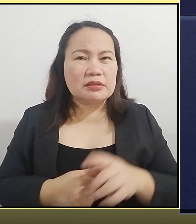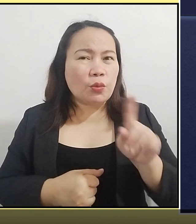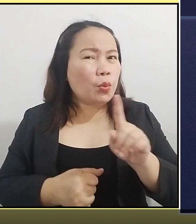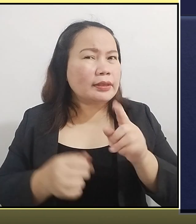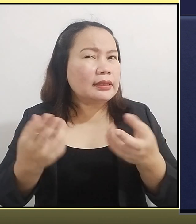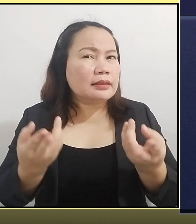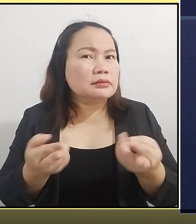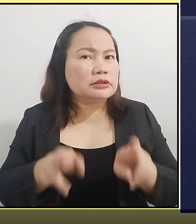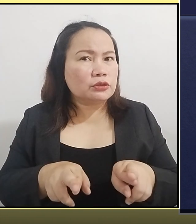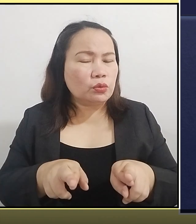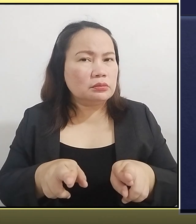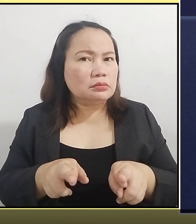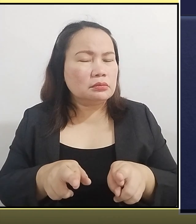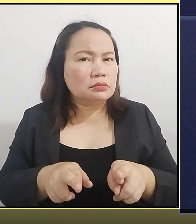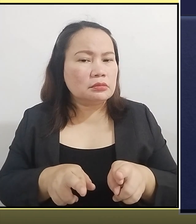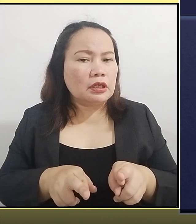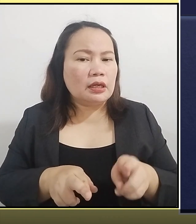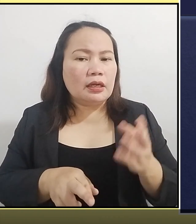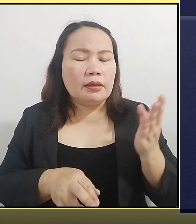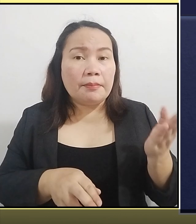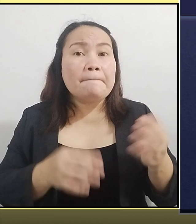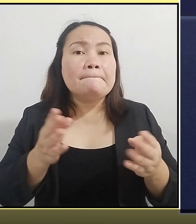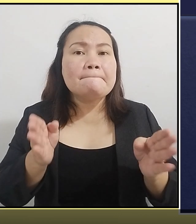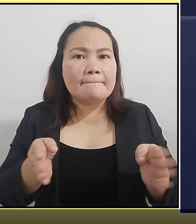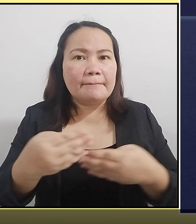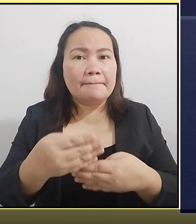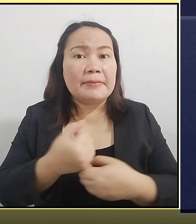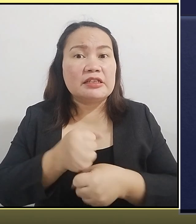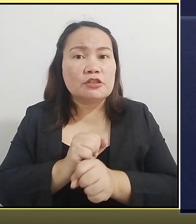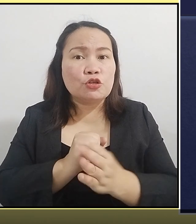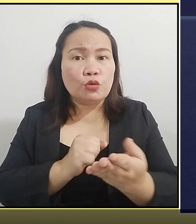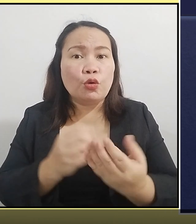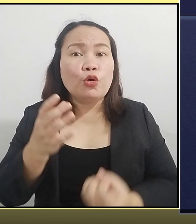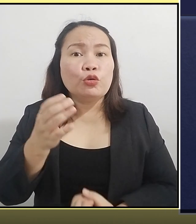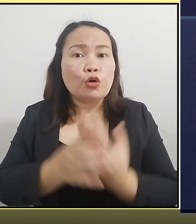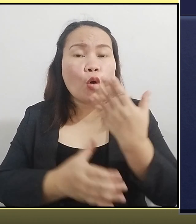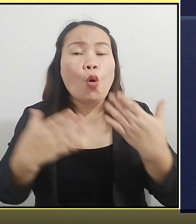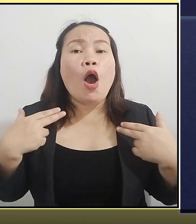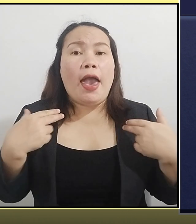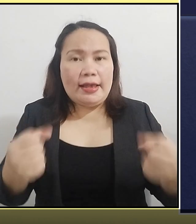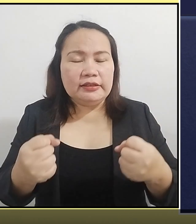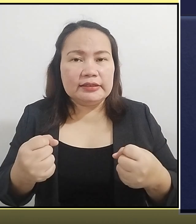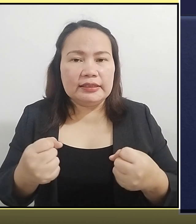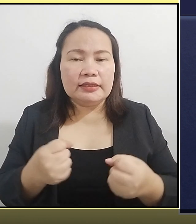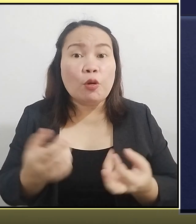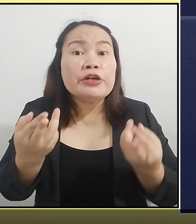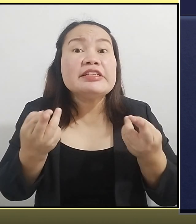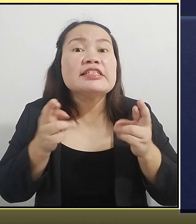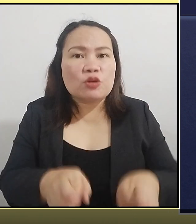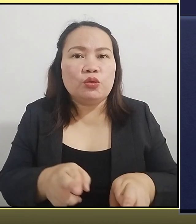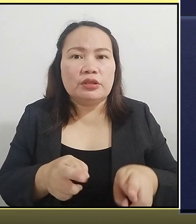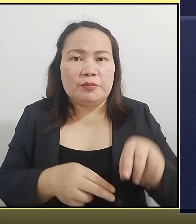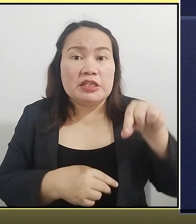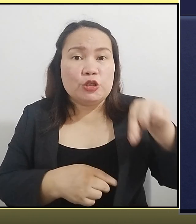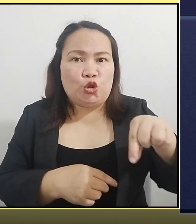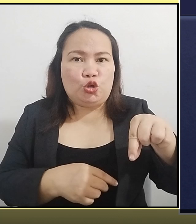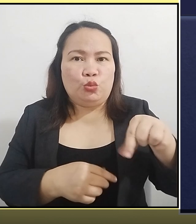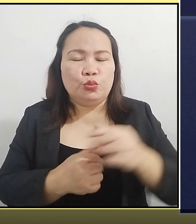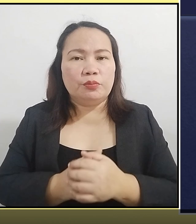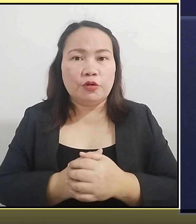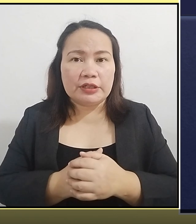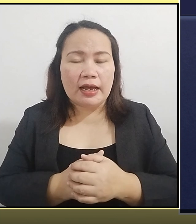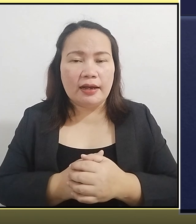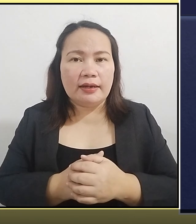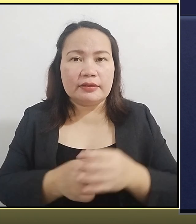possible result nun? So, it makes you grow healthy. So, therefore, this is our conclusion. This is our cue. So, ito